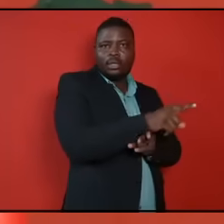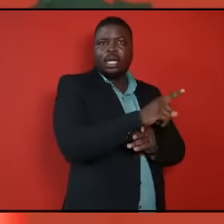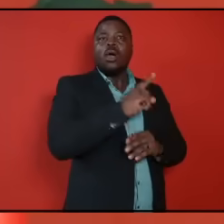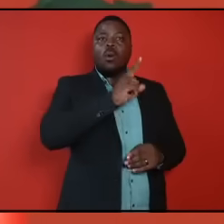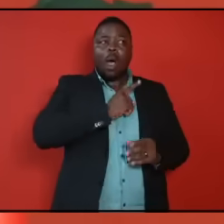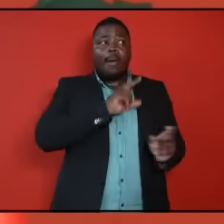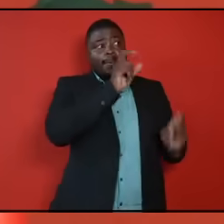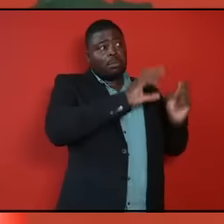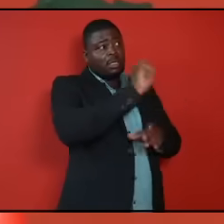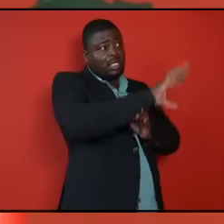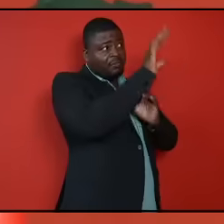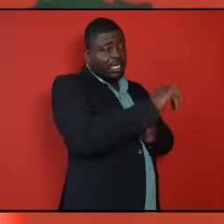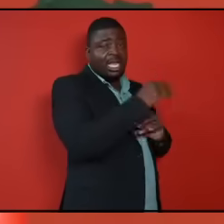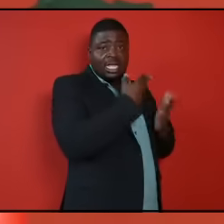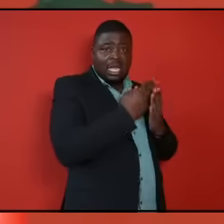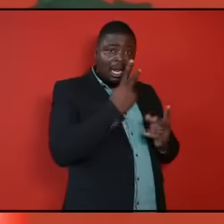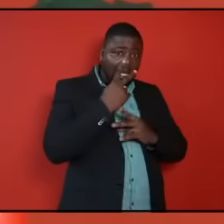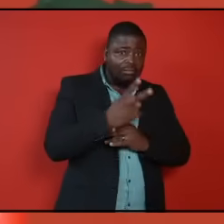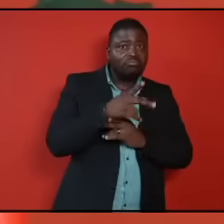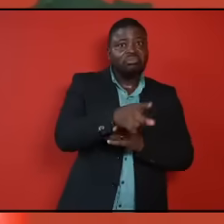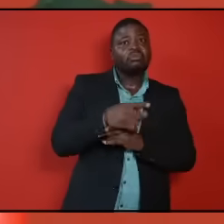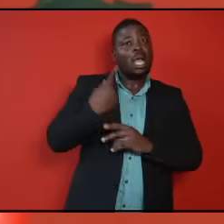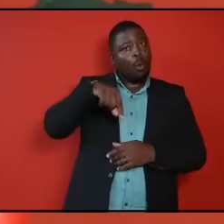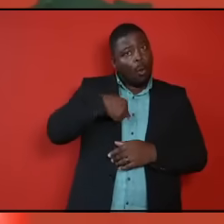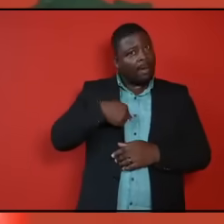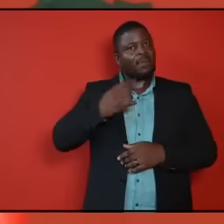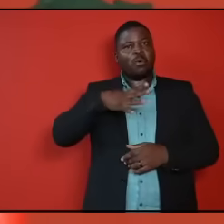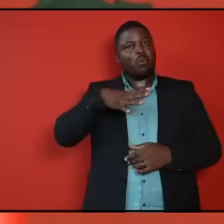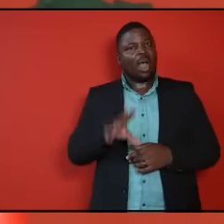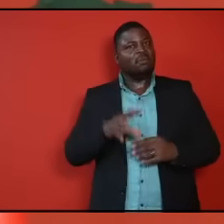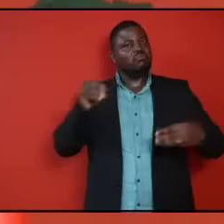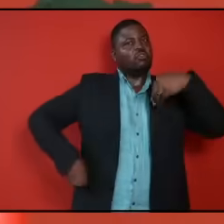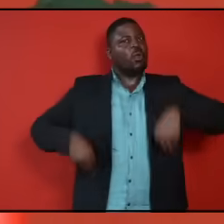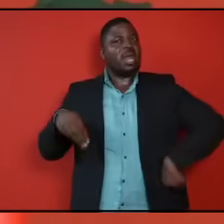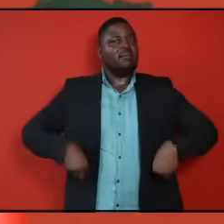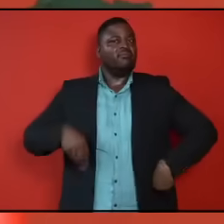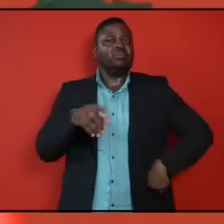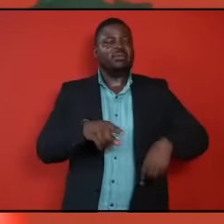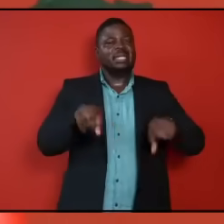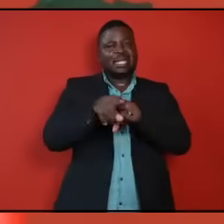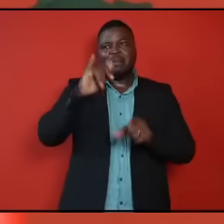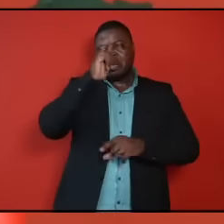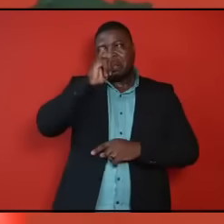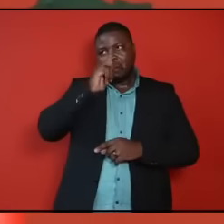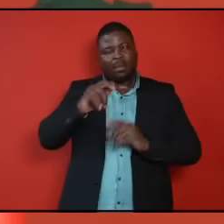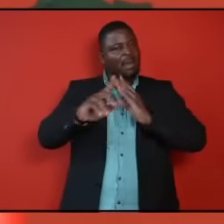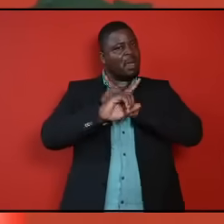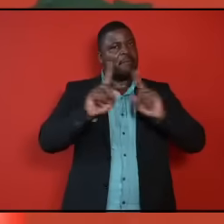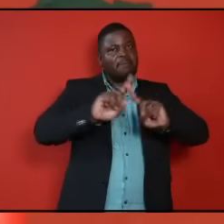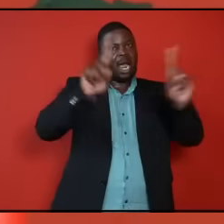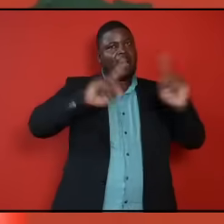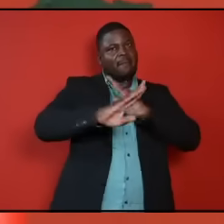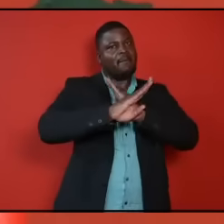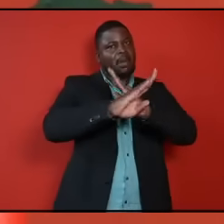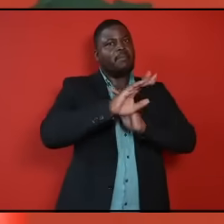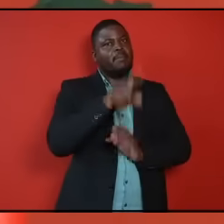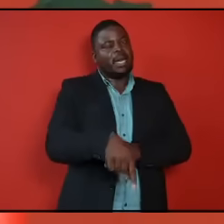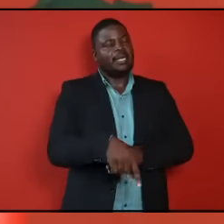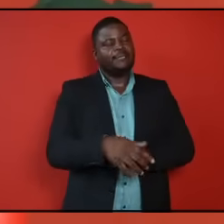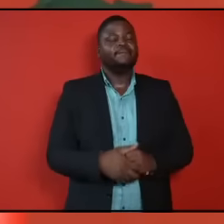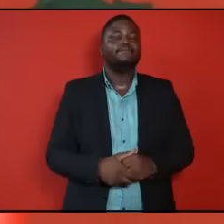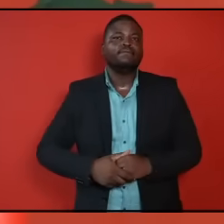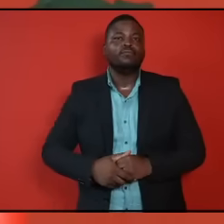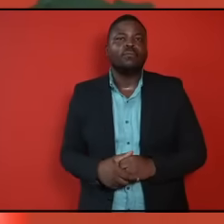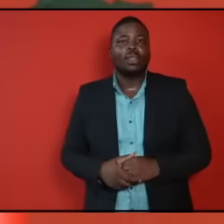engage meaningfully in the fight against corruption and criminality. In more recent matters, it is necessary to note